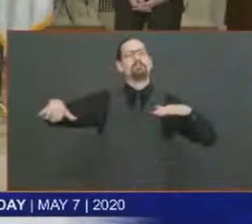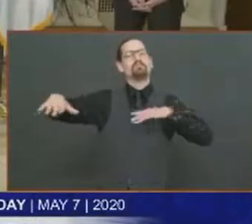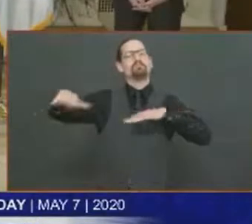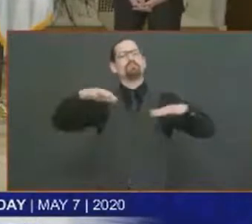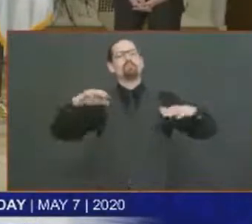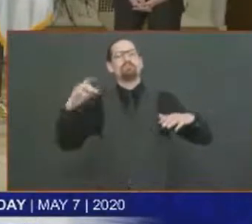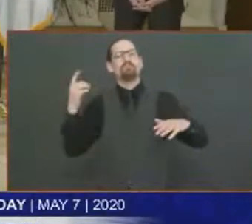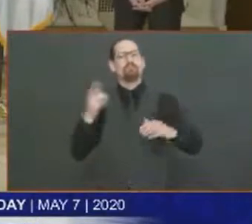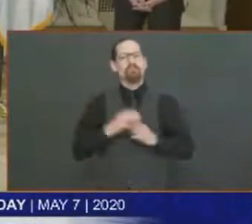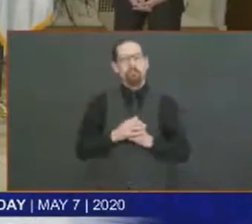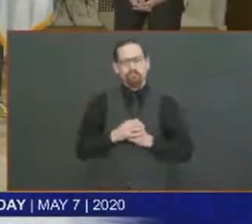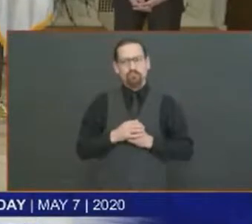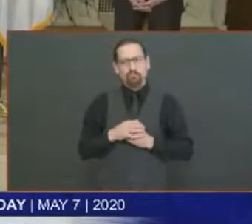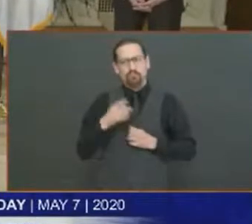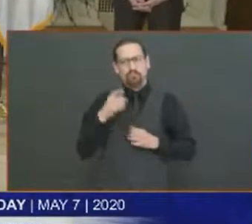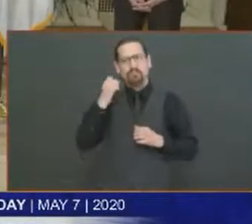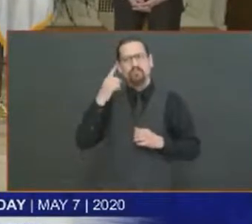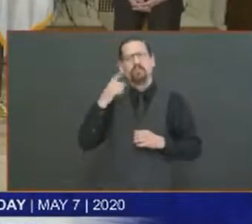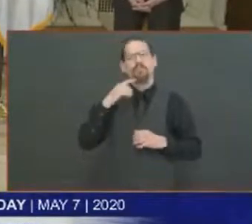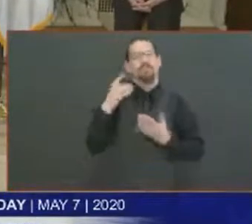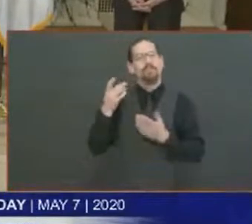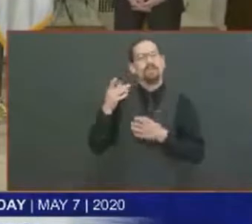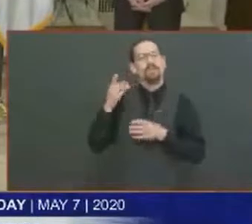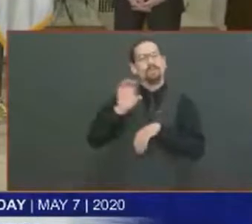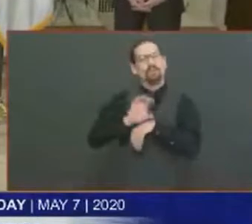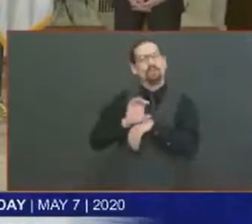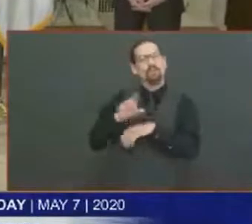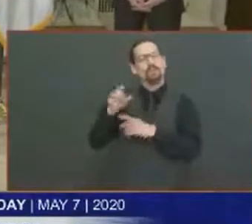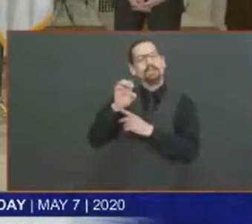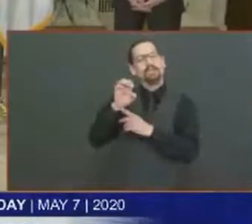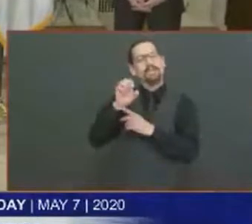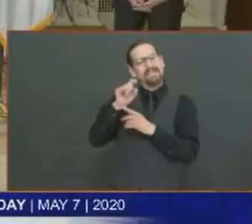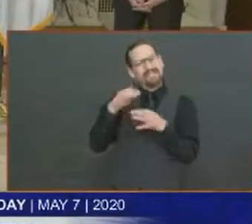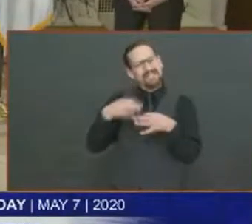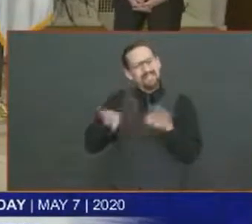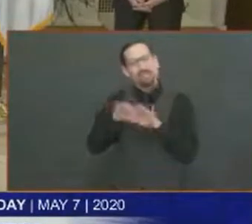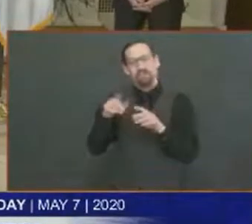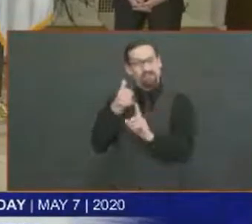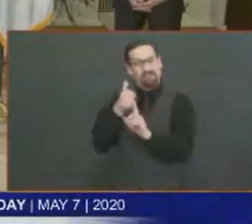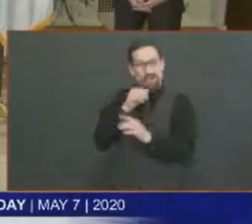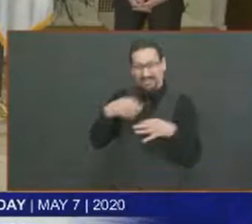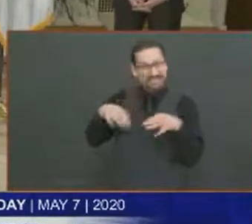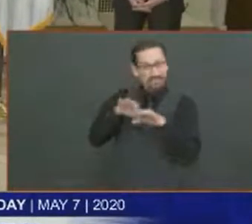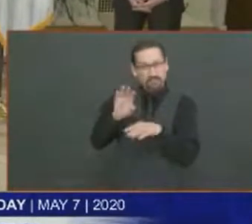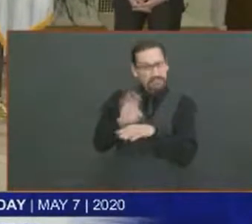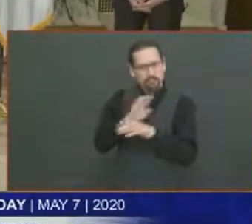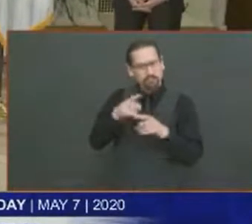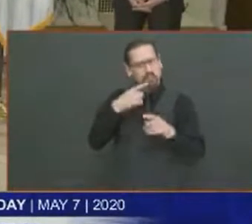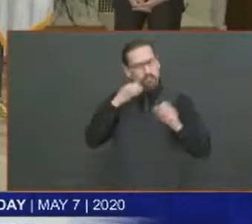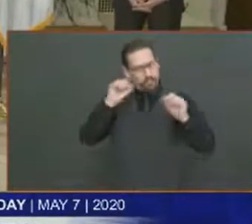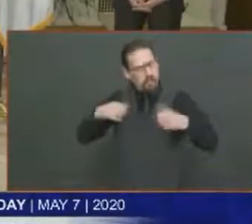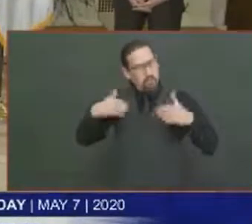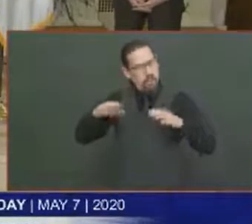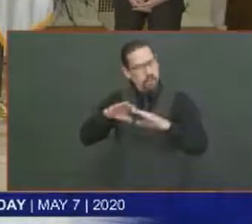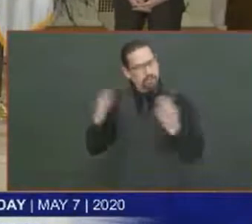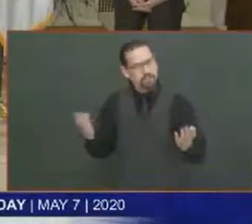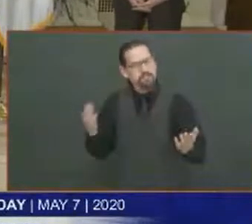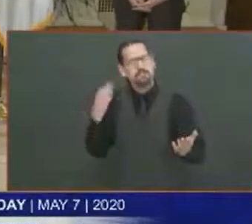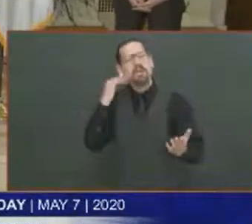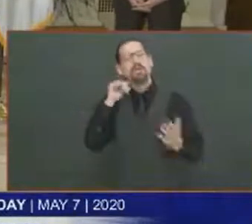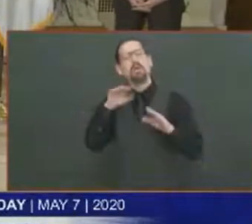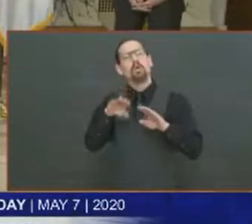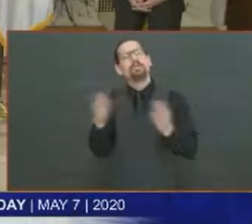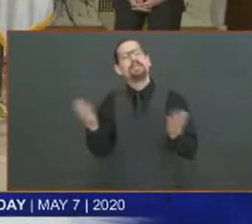essential business? And lastly, faith is not a social gathering. Yeah, so it's a good question. Like I said, we've been talking an awful lot